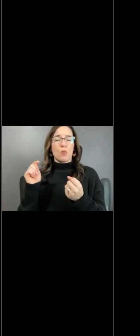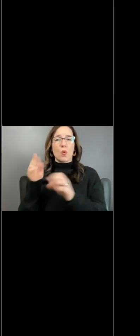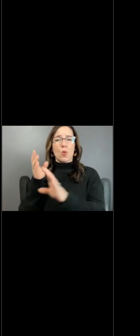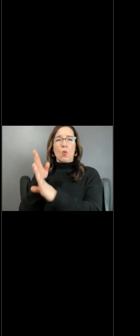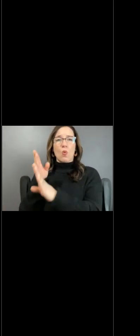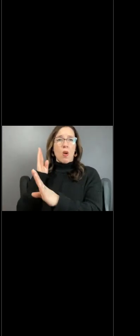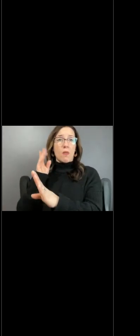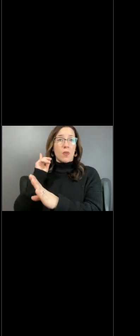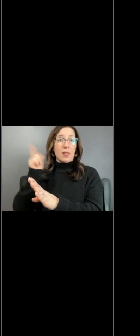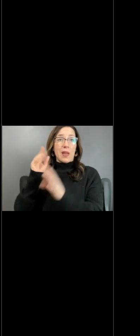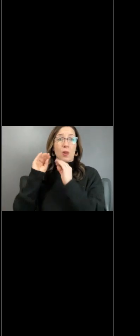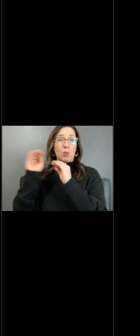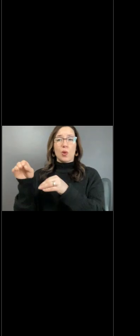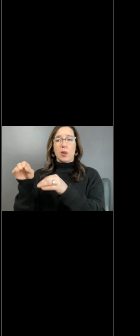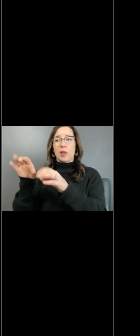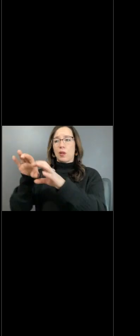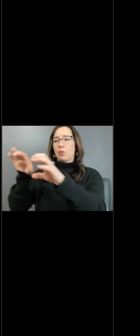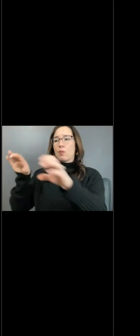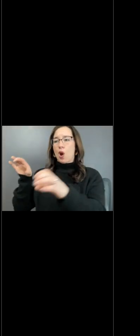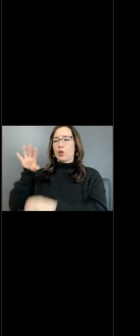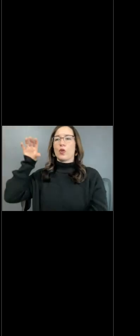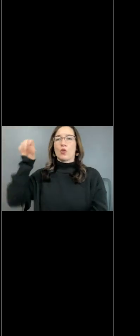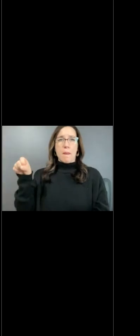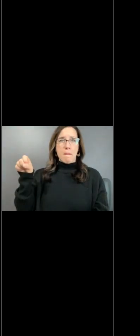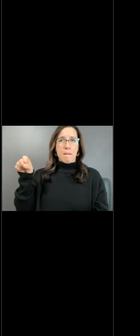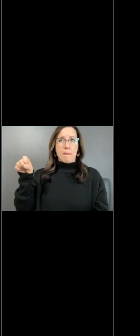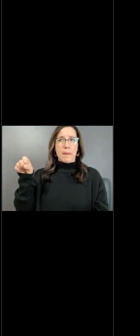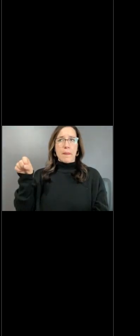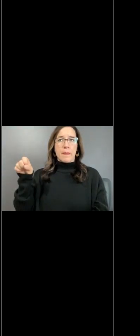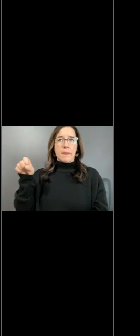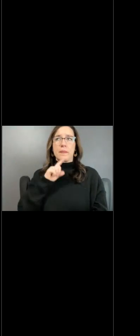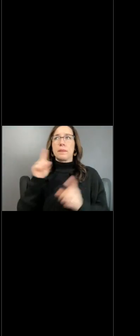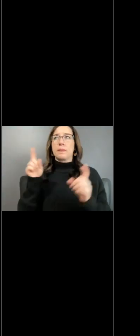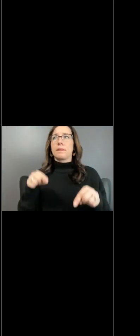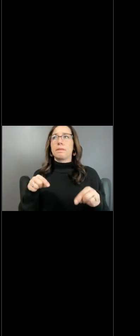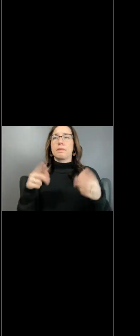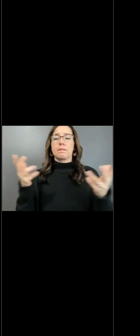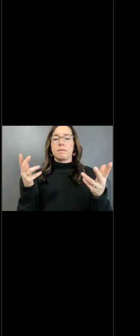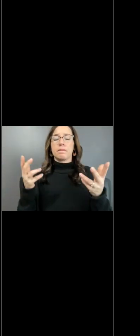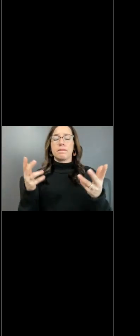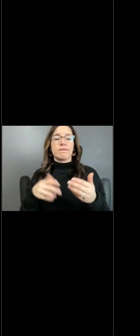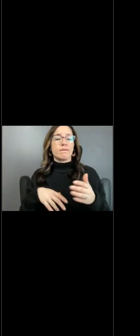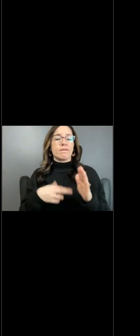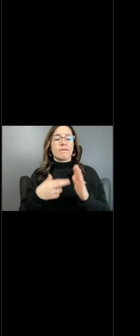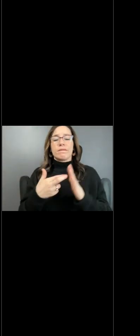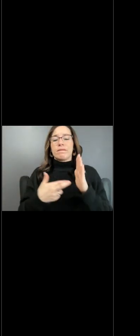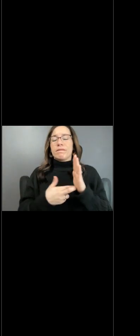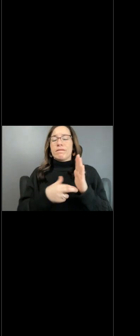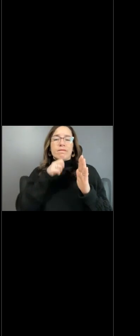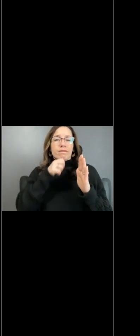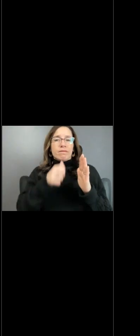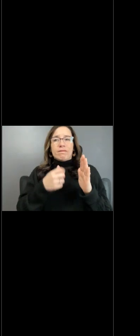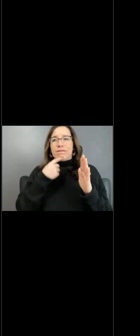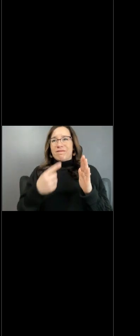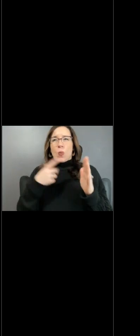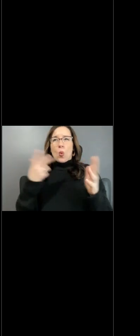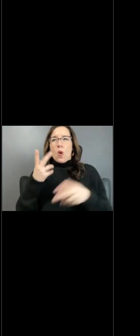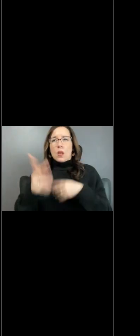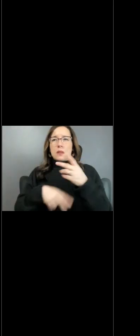grab bars? The answer is the guidelines do not prescribe the type